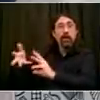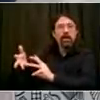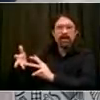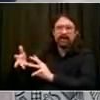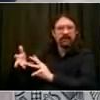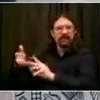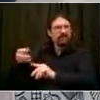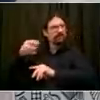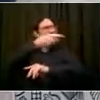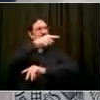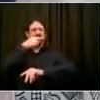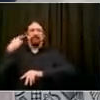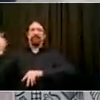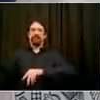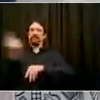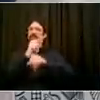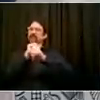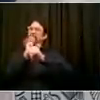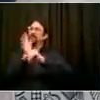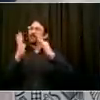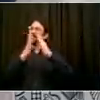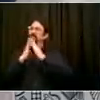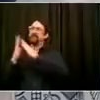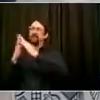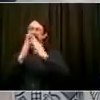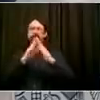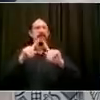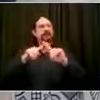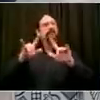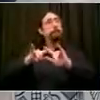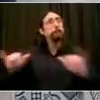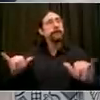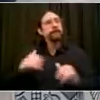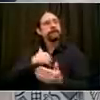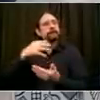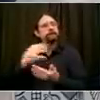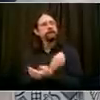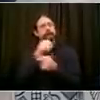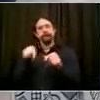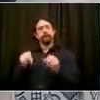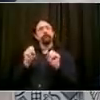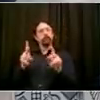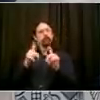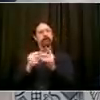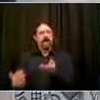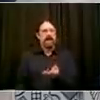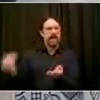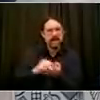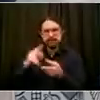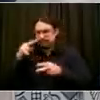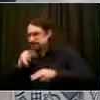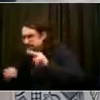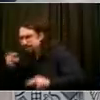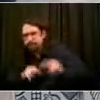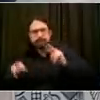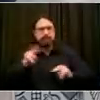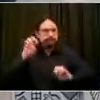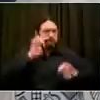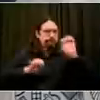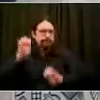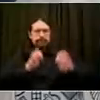for this new time. But clearly, more testing is crucial, and clear standards that everyone